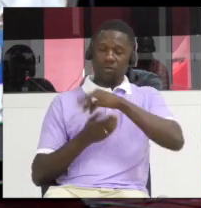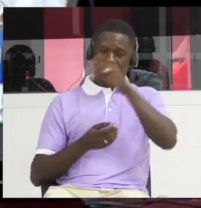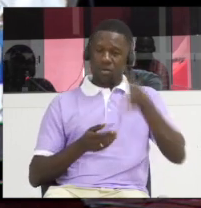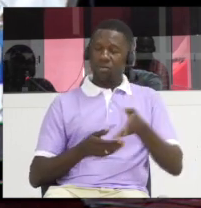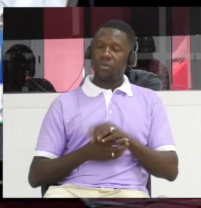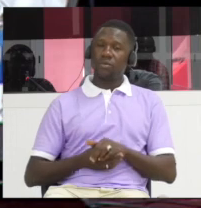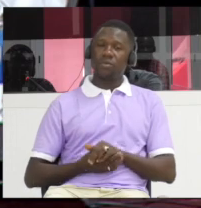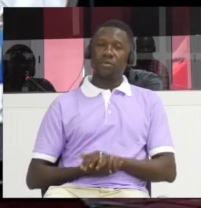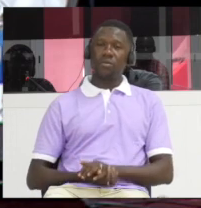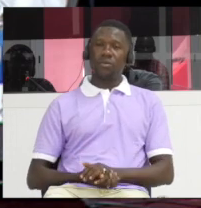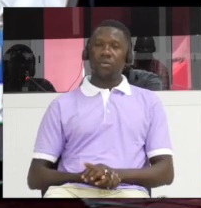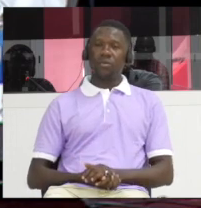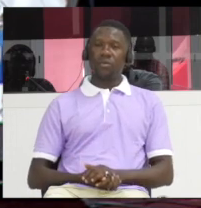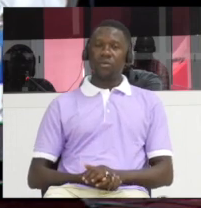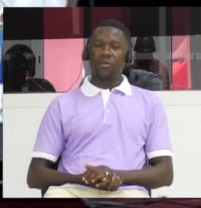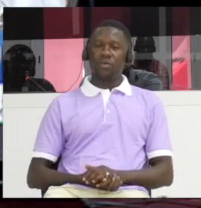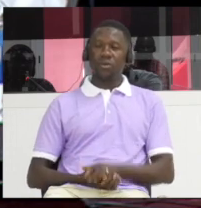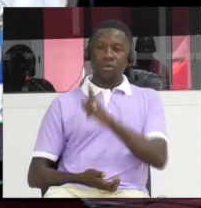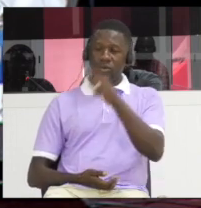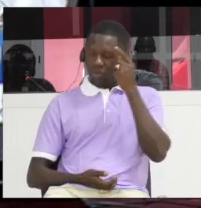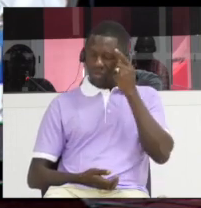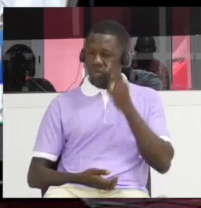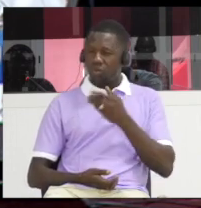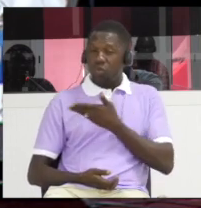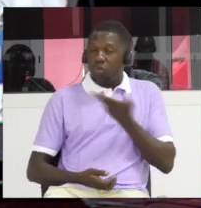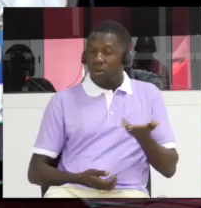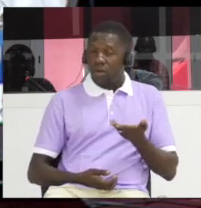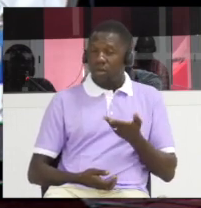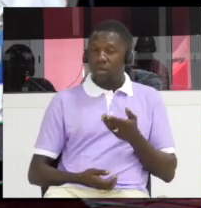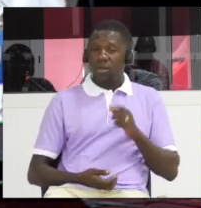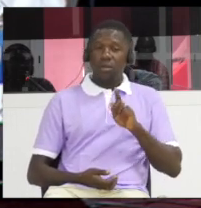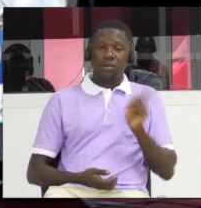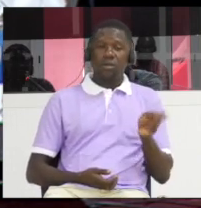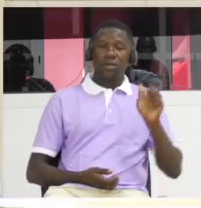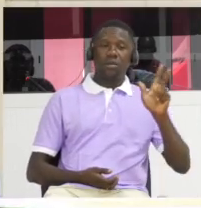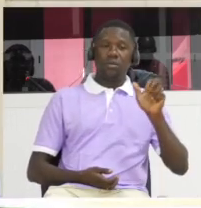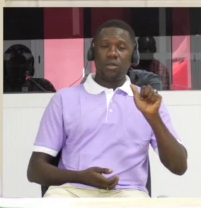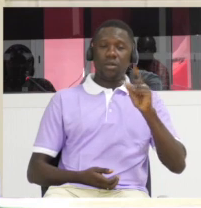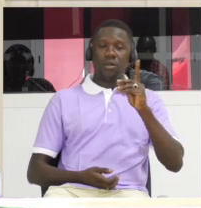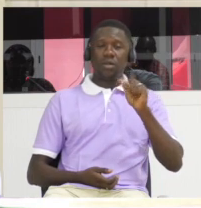Guardabe was sent out of Nigeria to Gambia to assume this position?